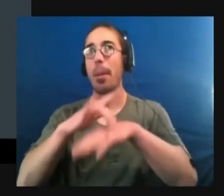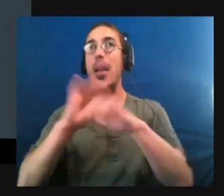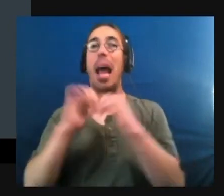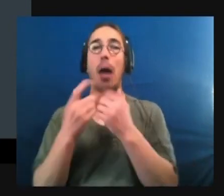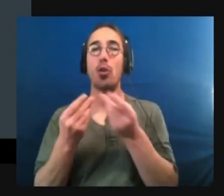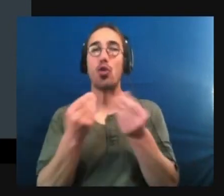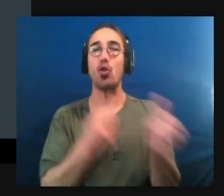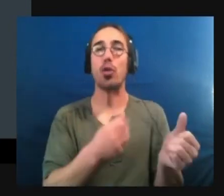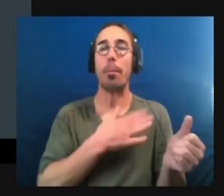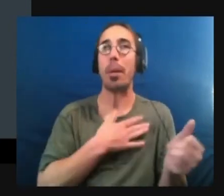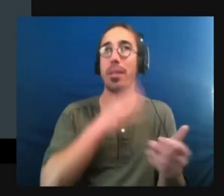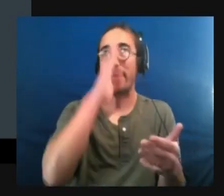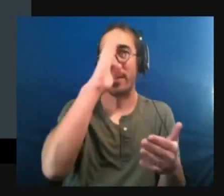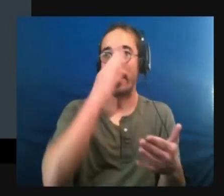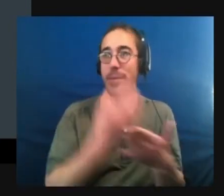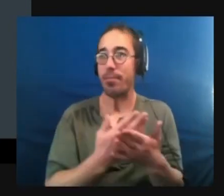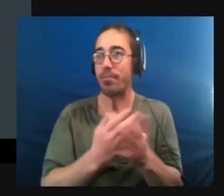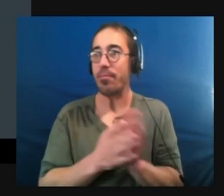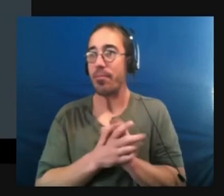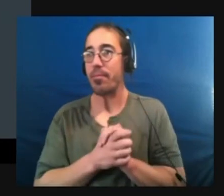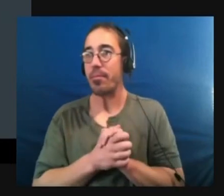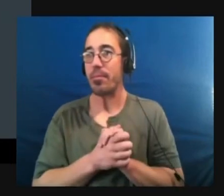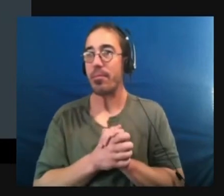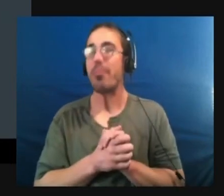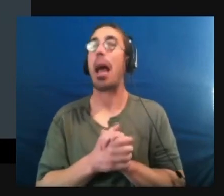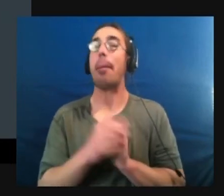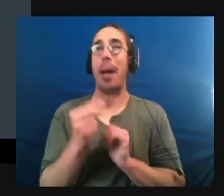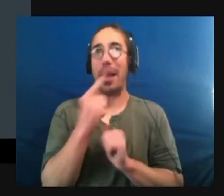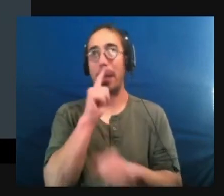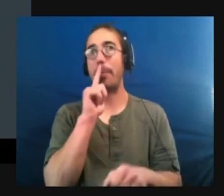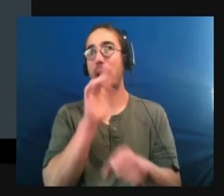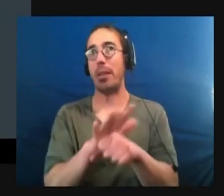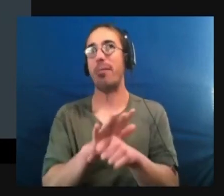that I'm exploring and I'm highly committed to.